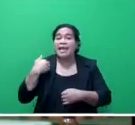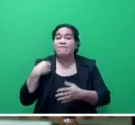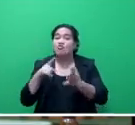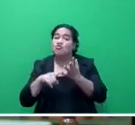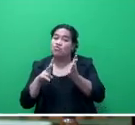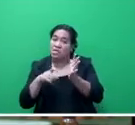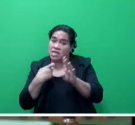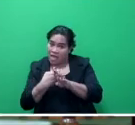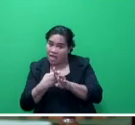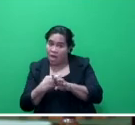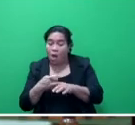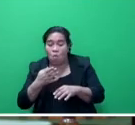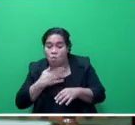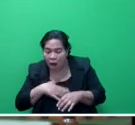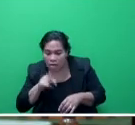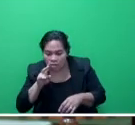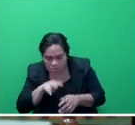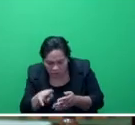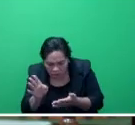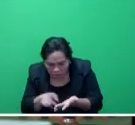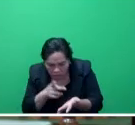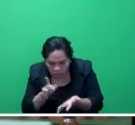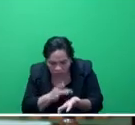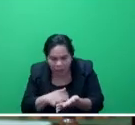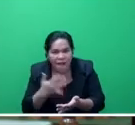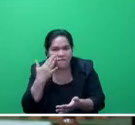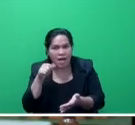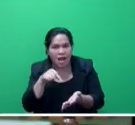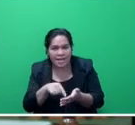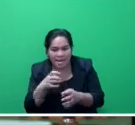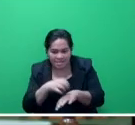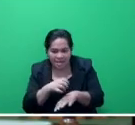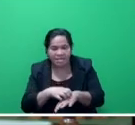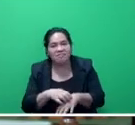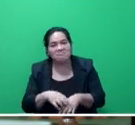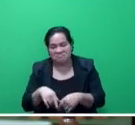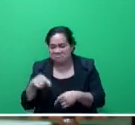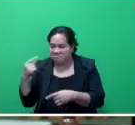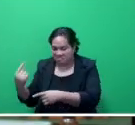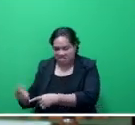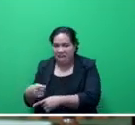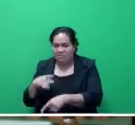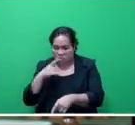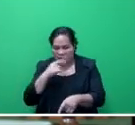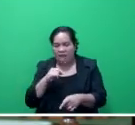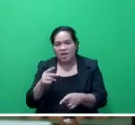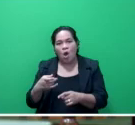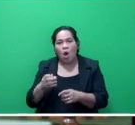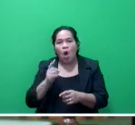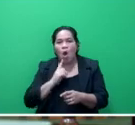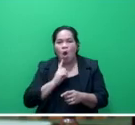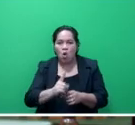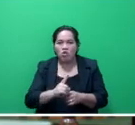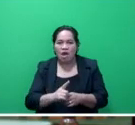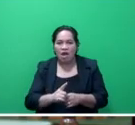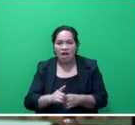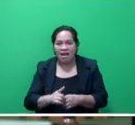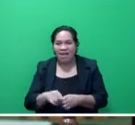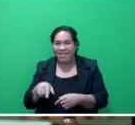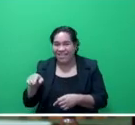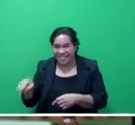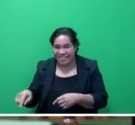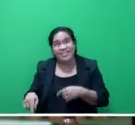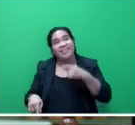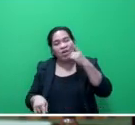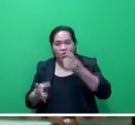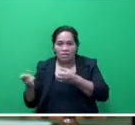Card platform and she will get paid for the cake and she'll deliver the cake to the lady. At the moment, this lady who runs the cake shop in